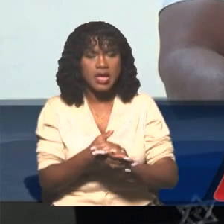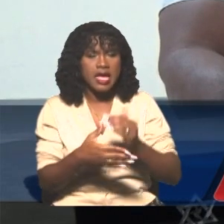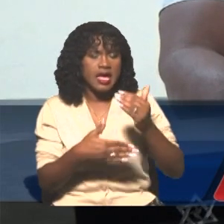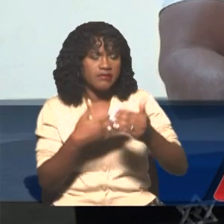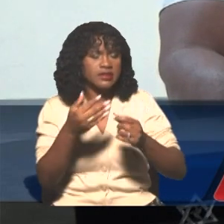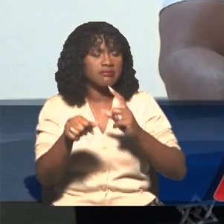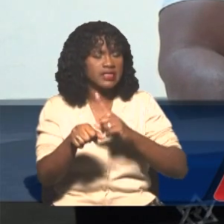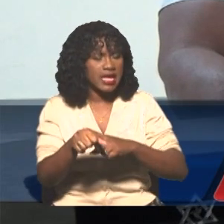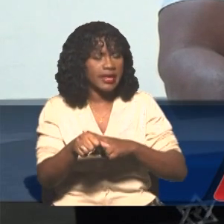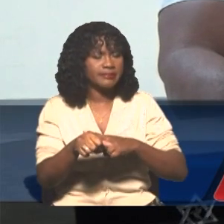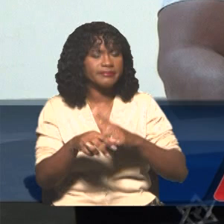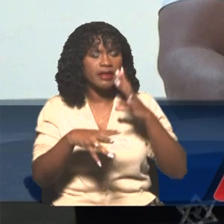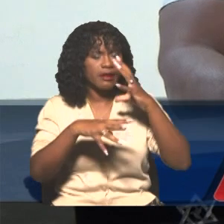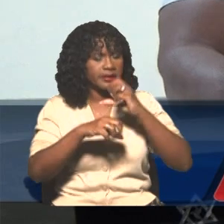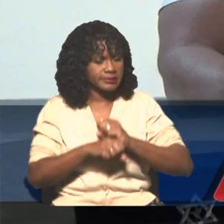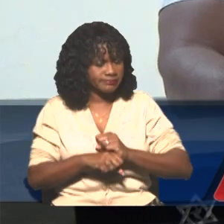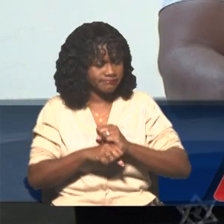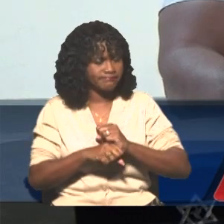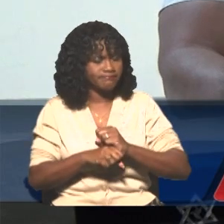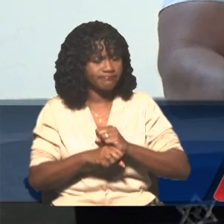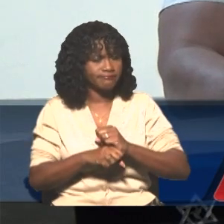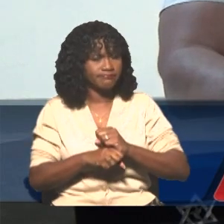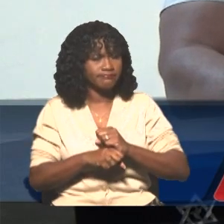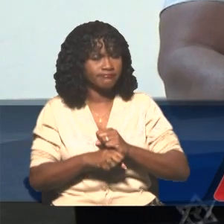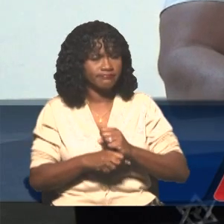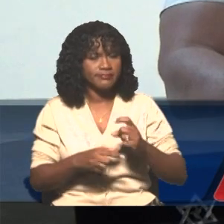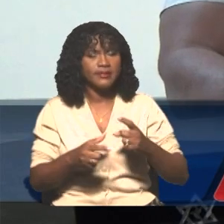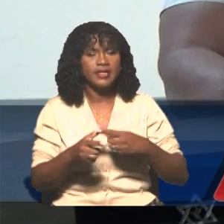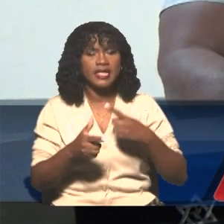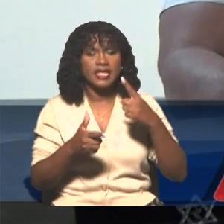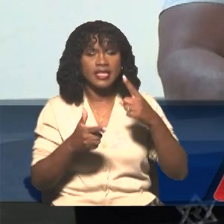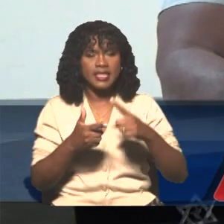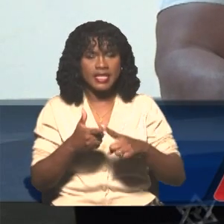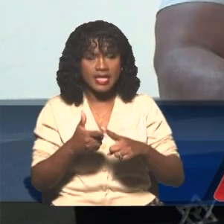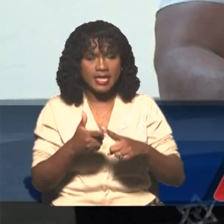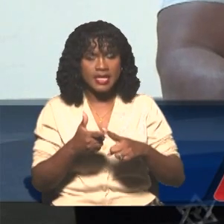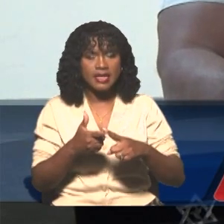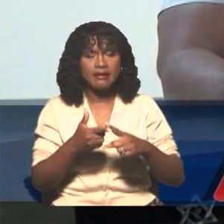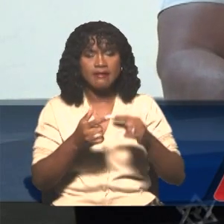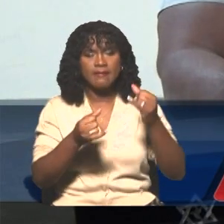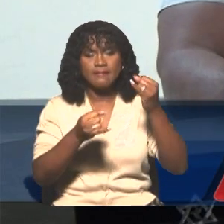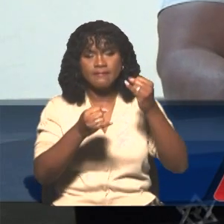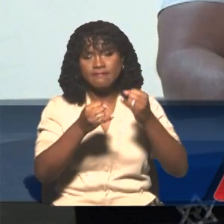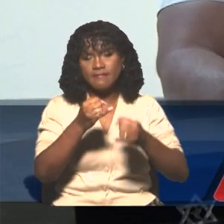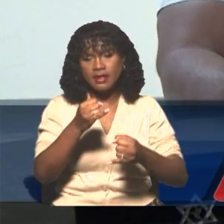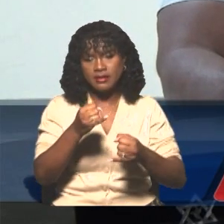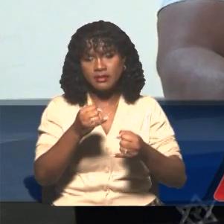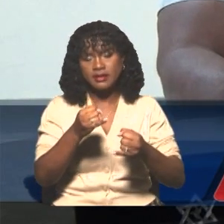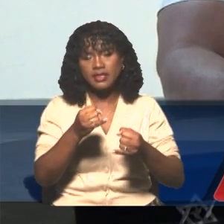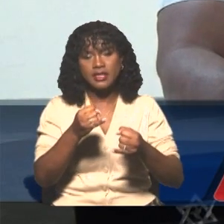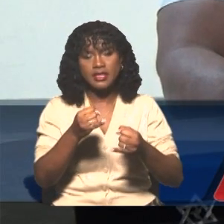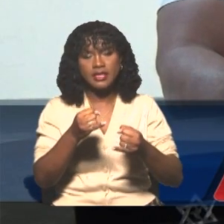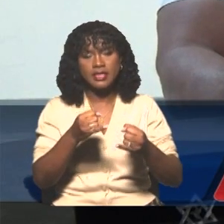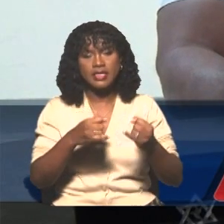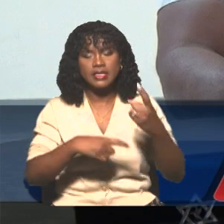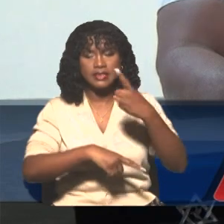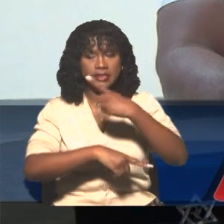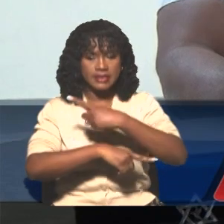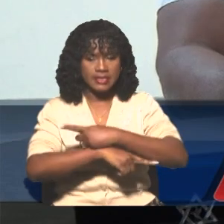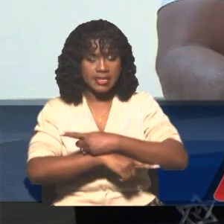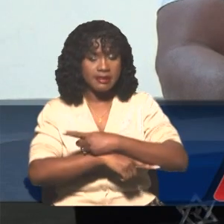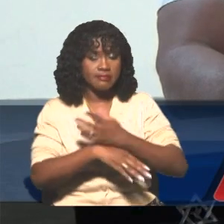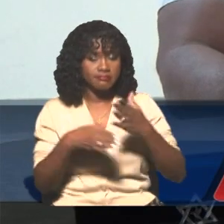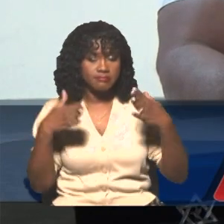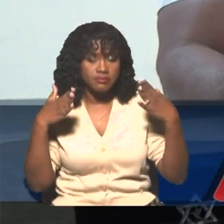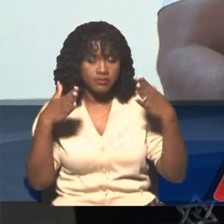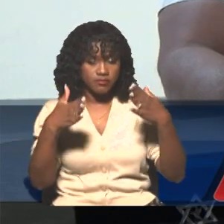they get accustomed, and that would go towards the final day that